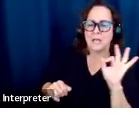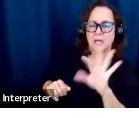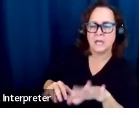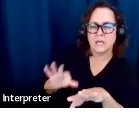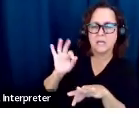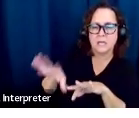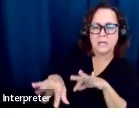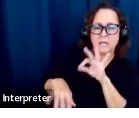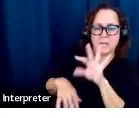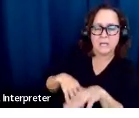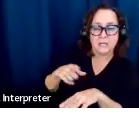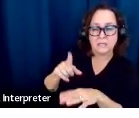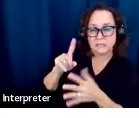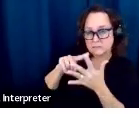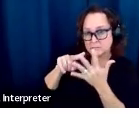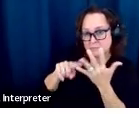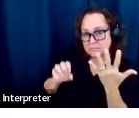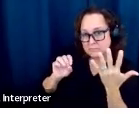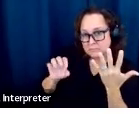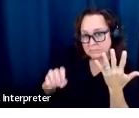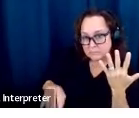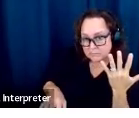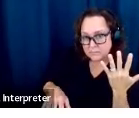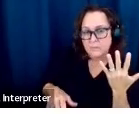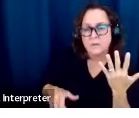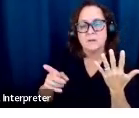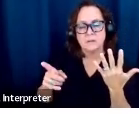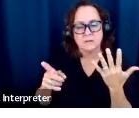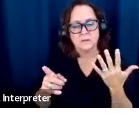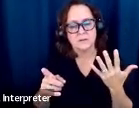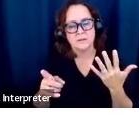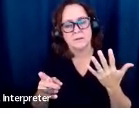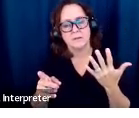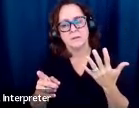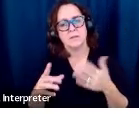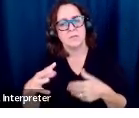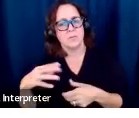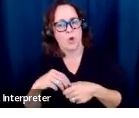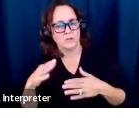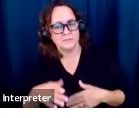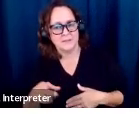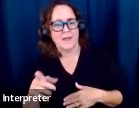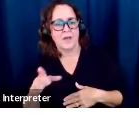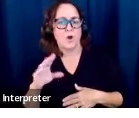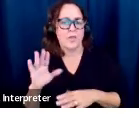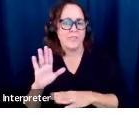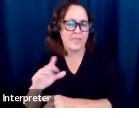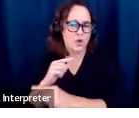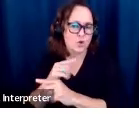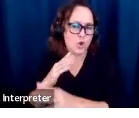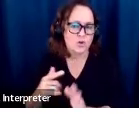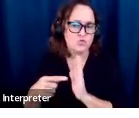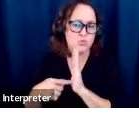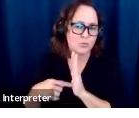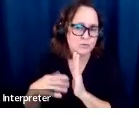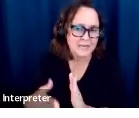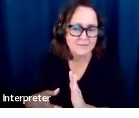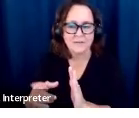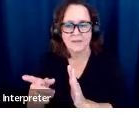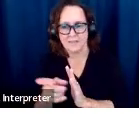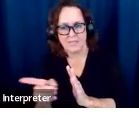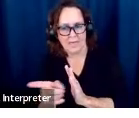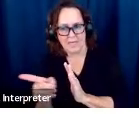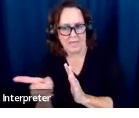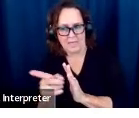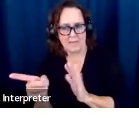know, that's a process that, as you say, Peter, involves, you know, the participant, their guardian or representative if they have one, presumably